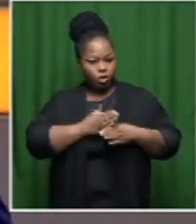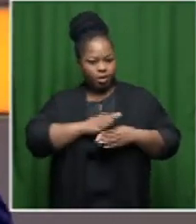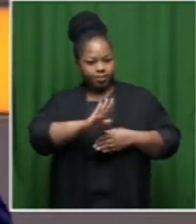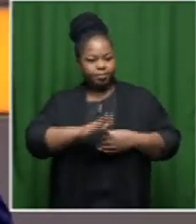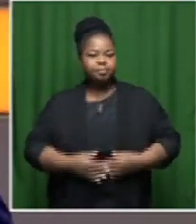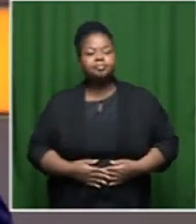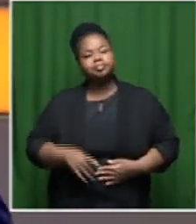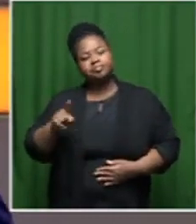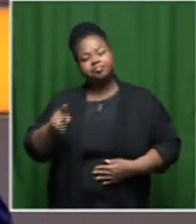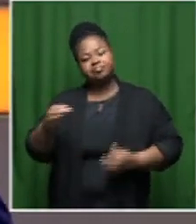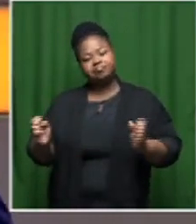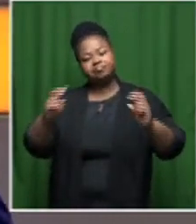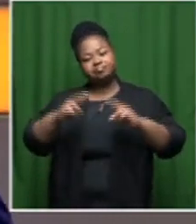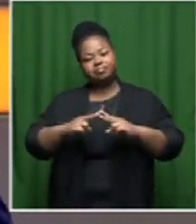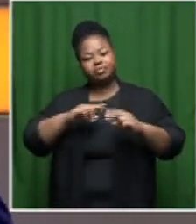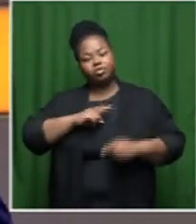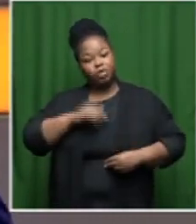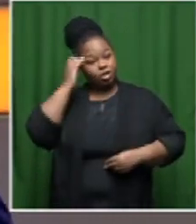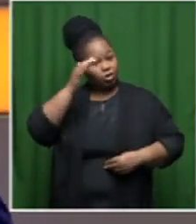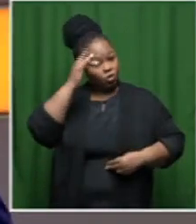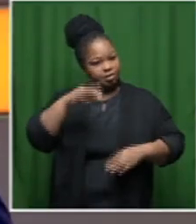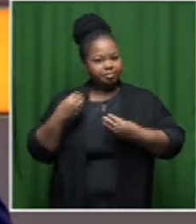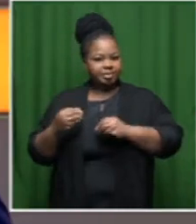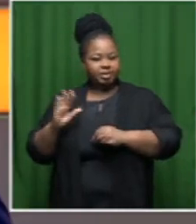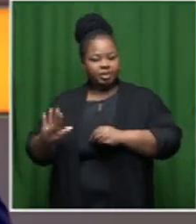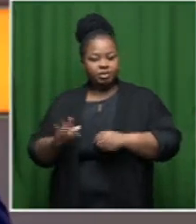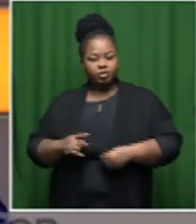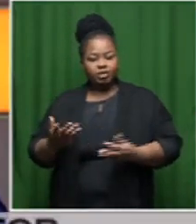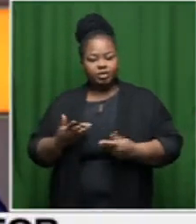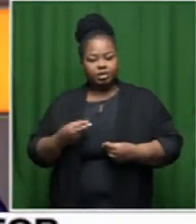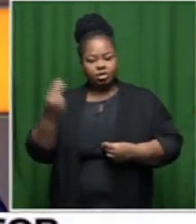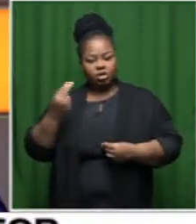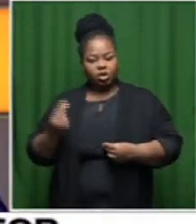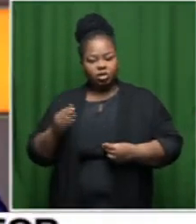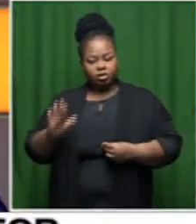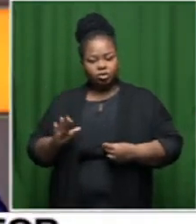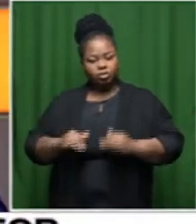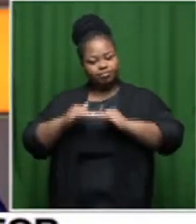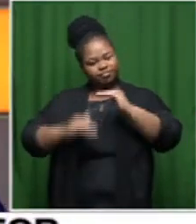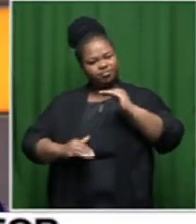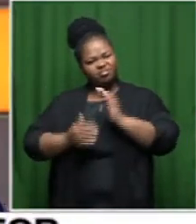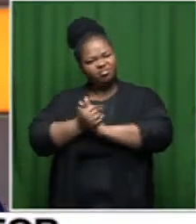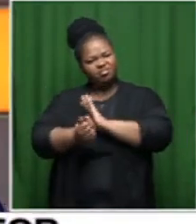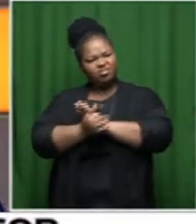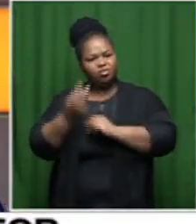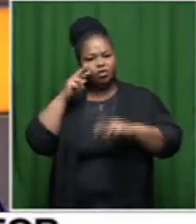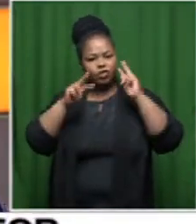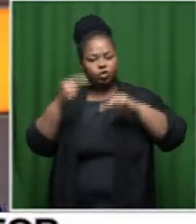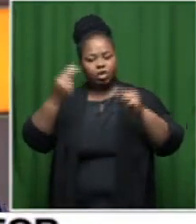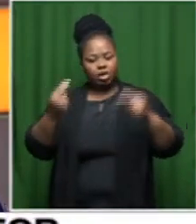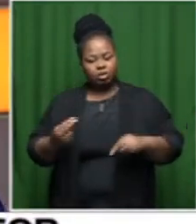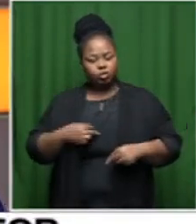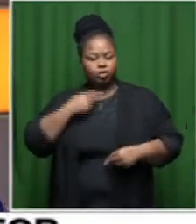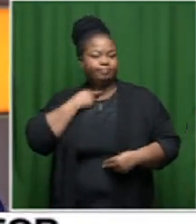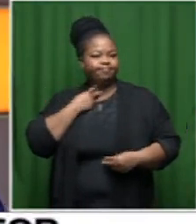Artwork. This aims to bridge the gap between theory and entrepreneurship within the art industry and reduce the number of talented visual artists struggling